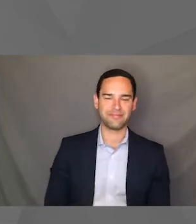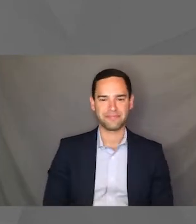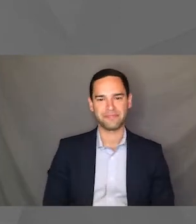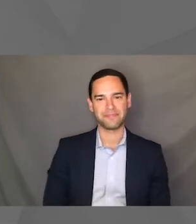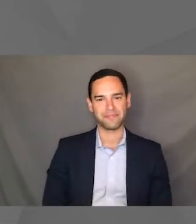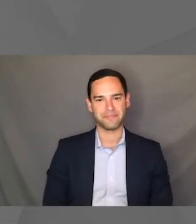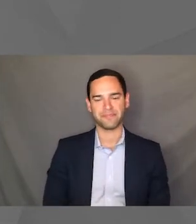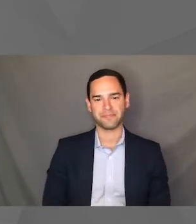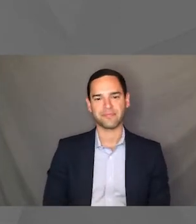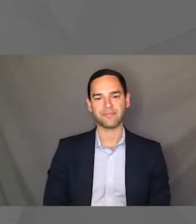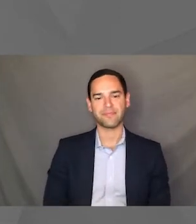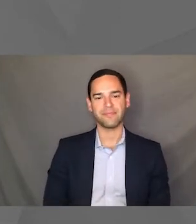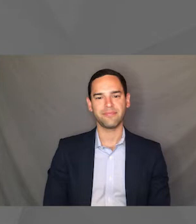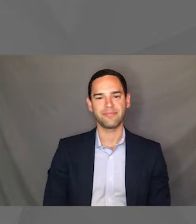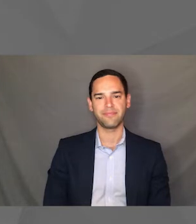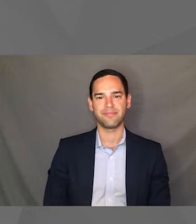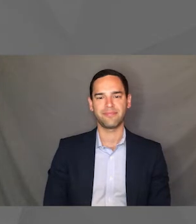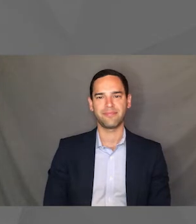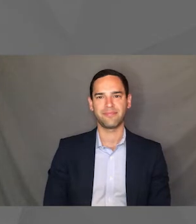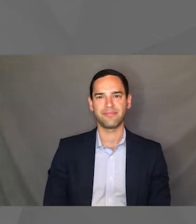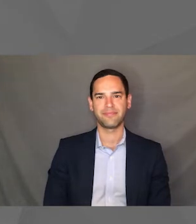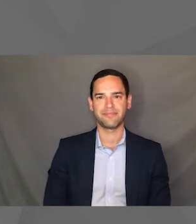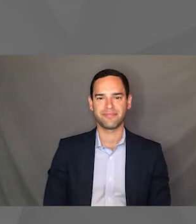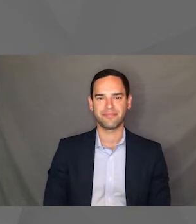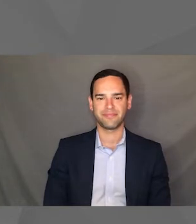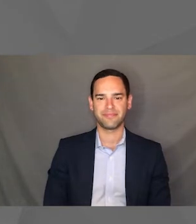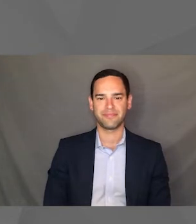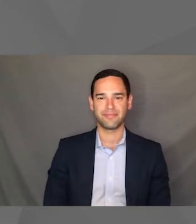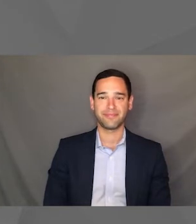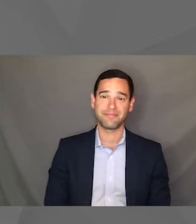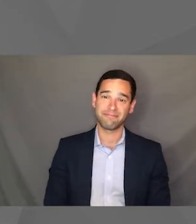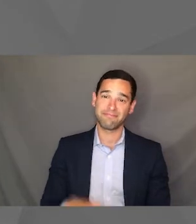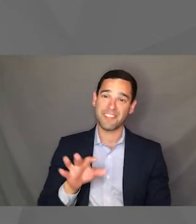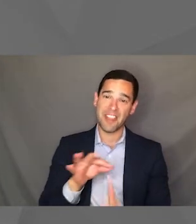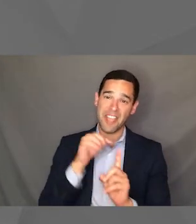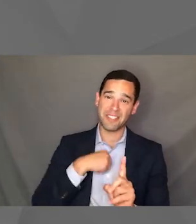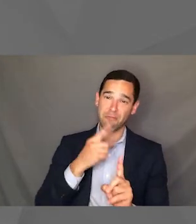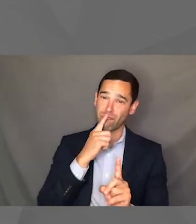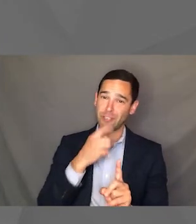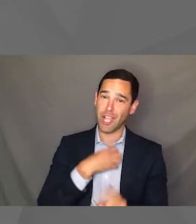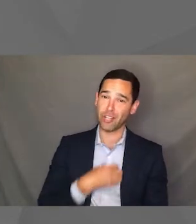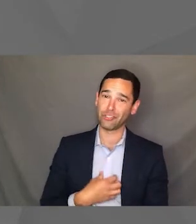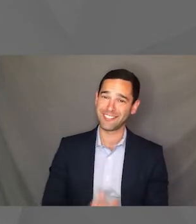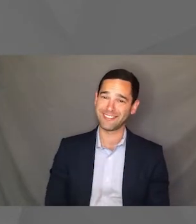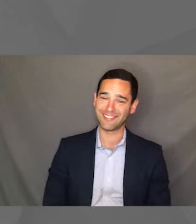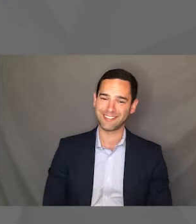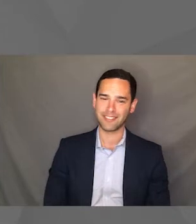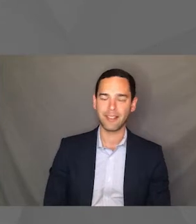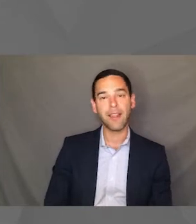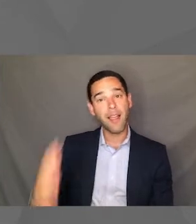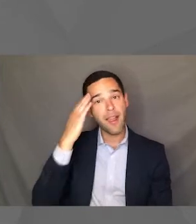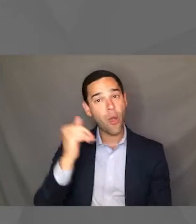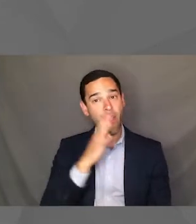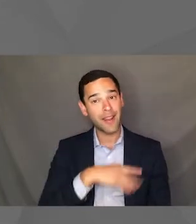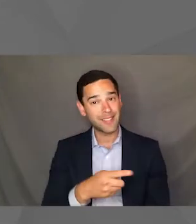So take a deep breath. Relax. We don't bite. Unless we're really hungry. Hello there, ladies. How are you?